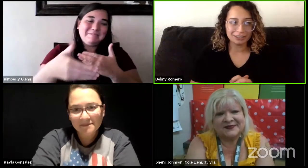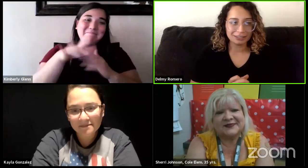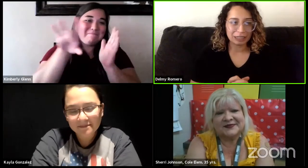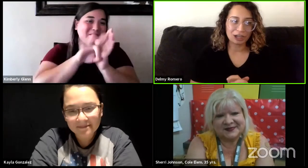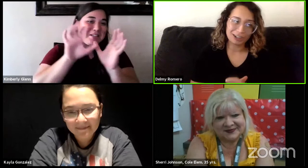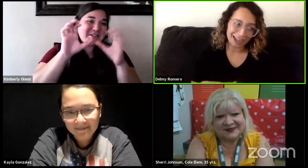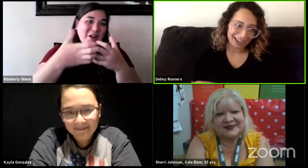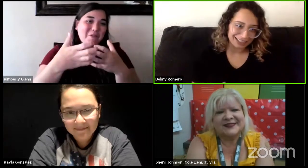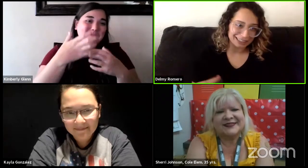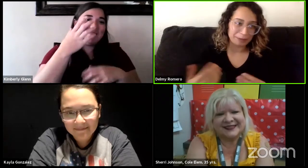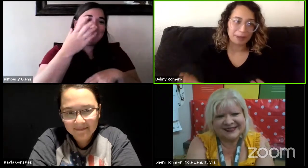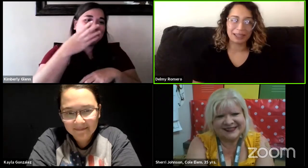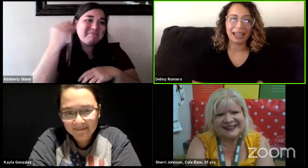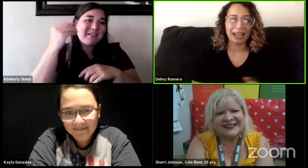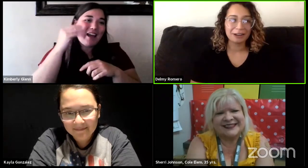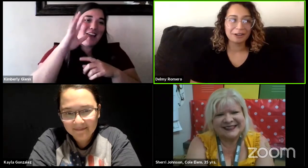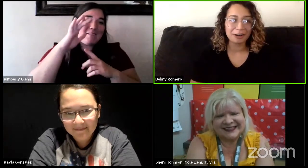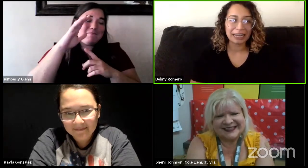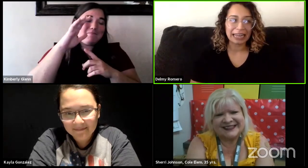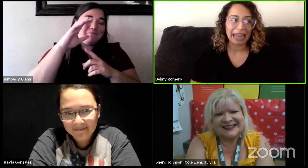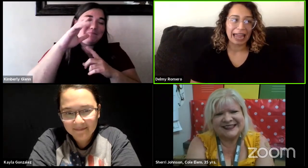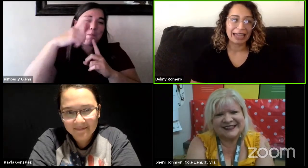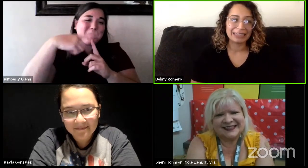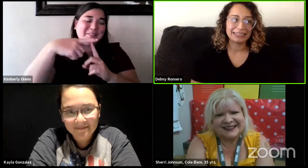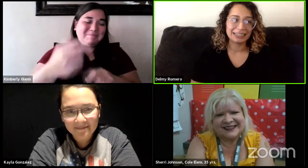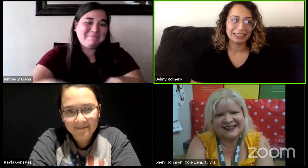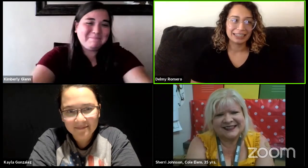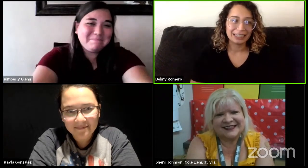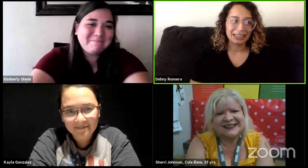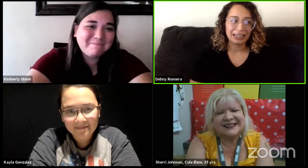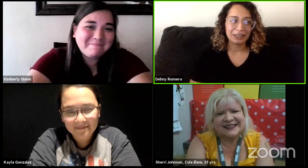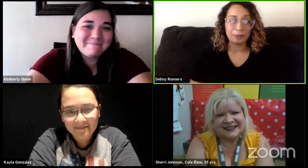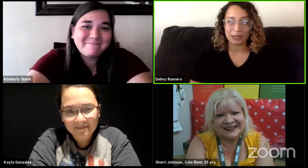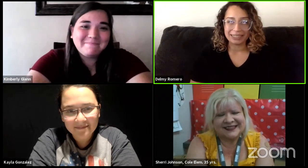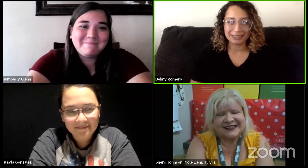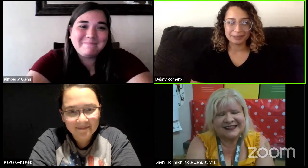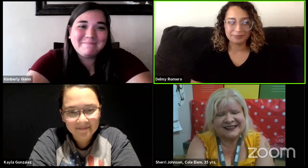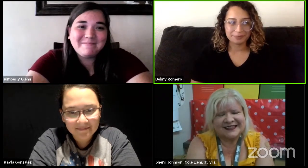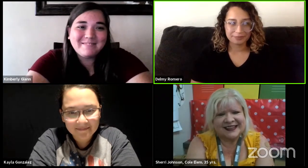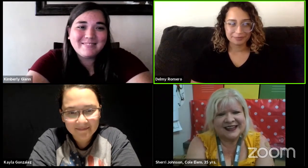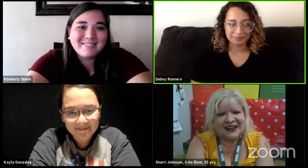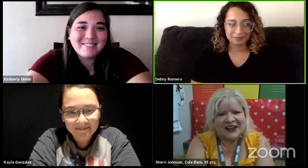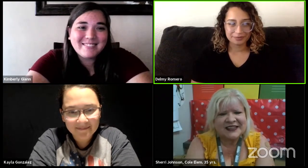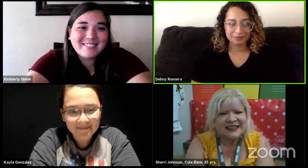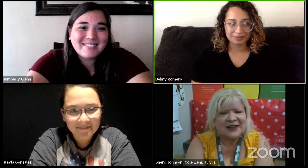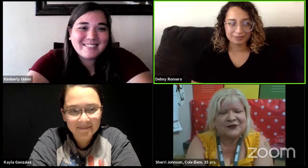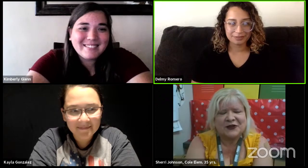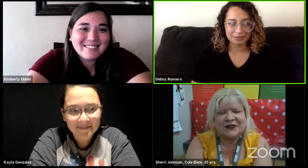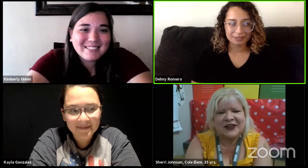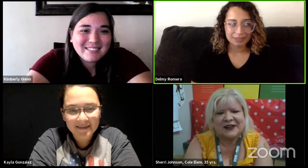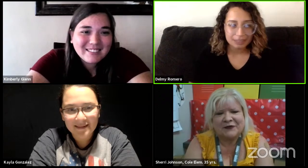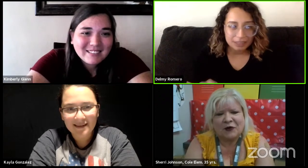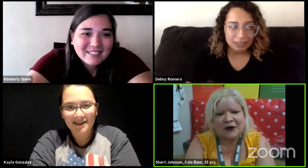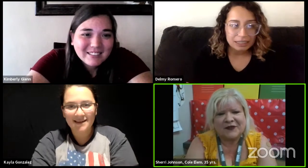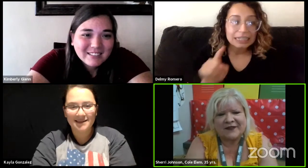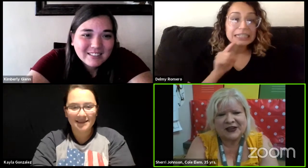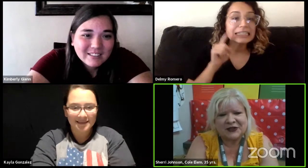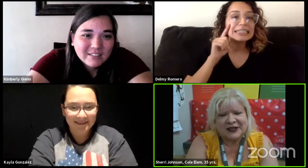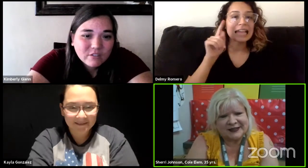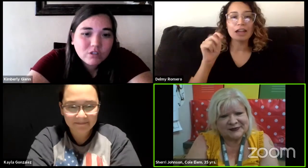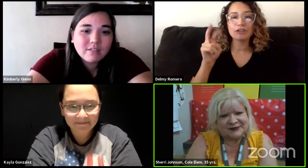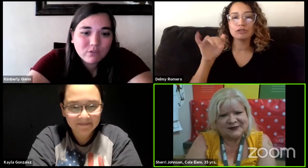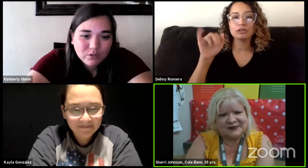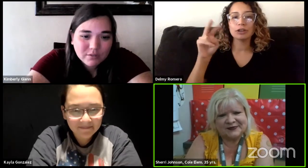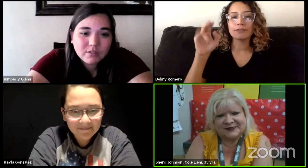Sherry, you're next. Pick a category and the points. Trivia for